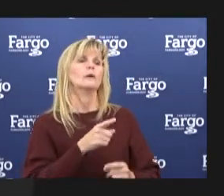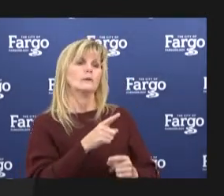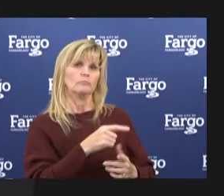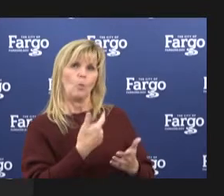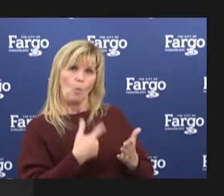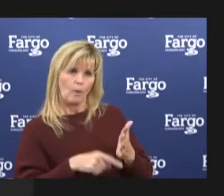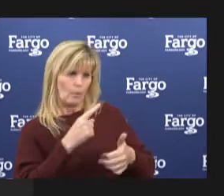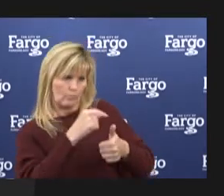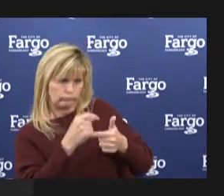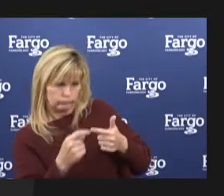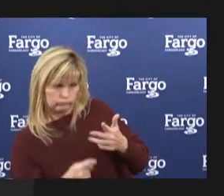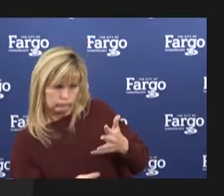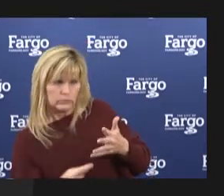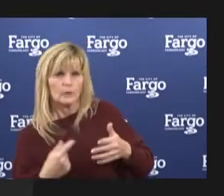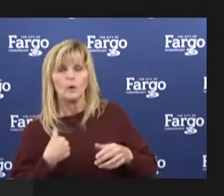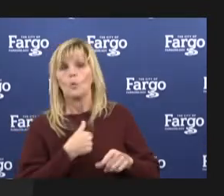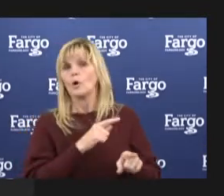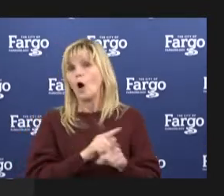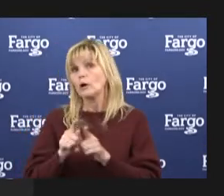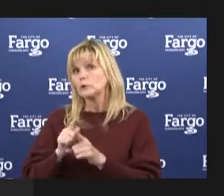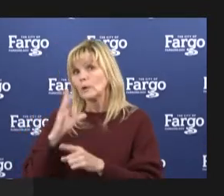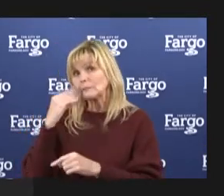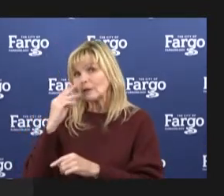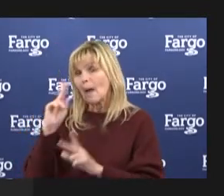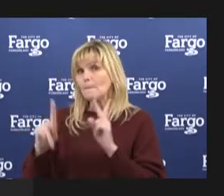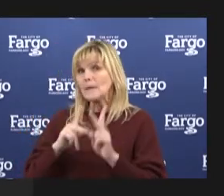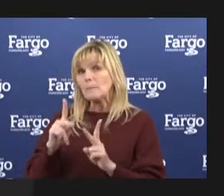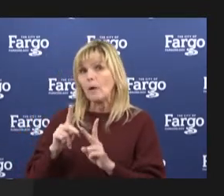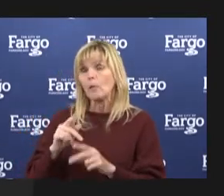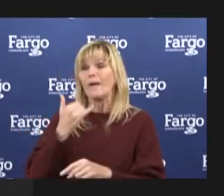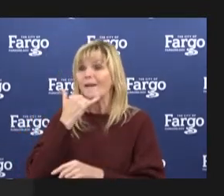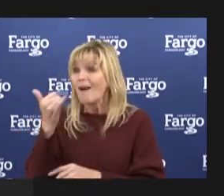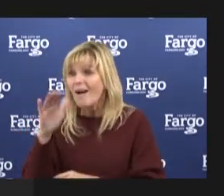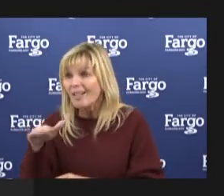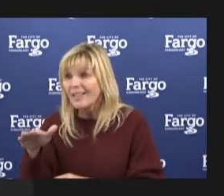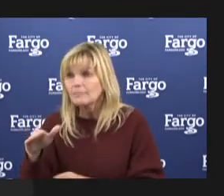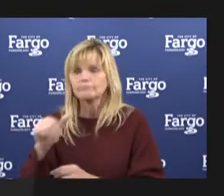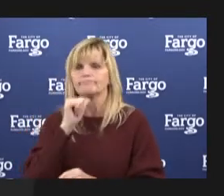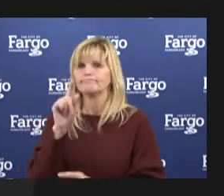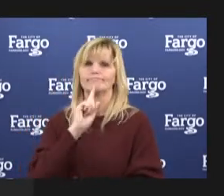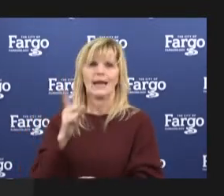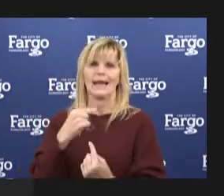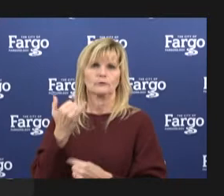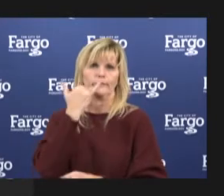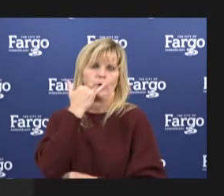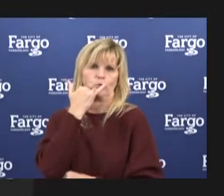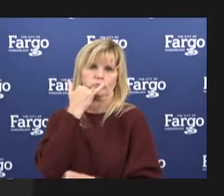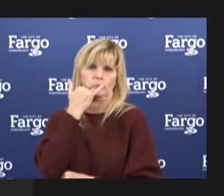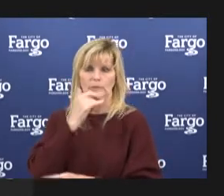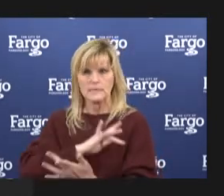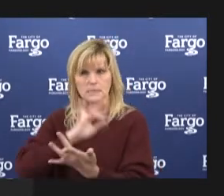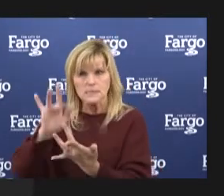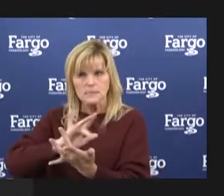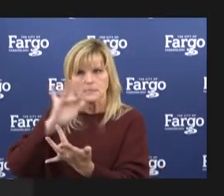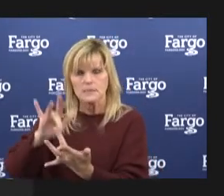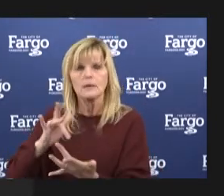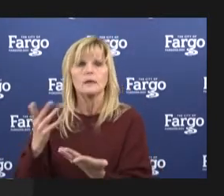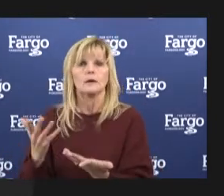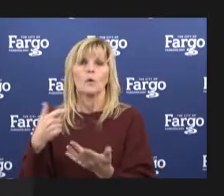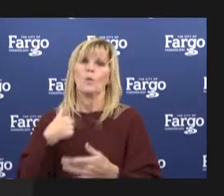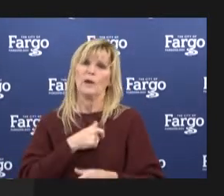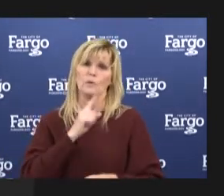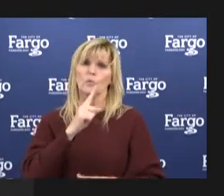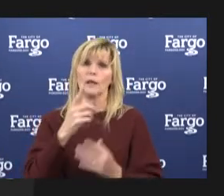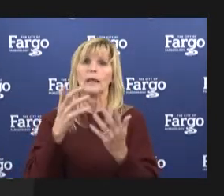are experiencing where people are not answering their phone when the contact tracers are trying to reach them. And we